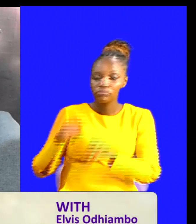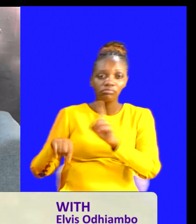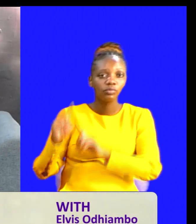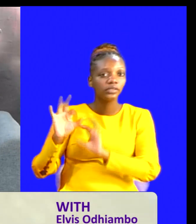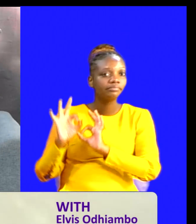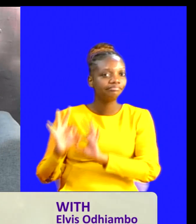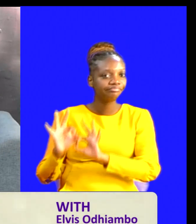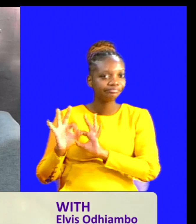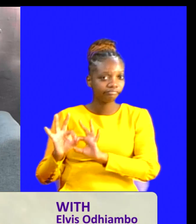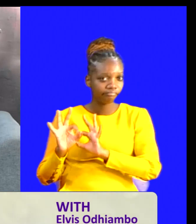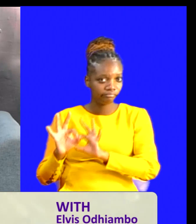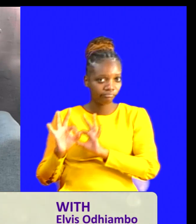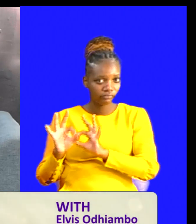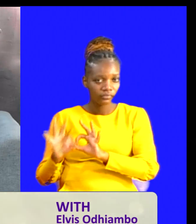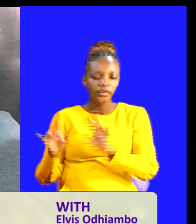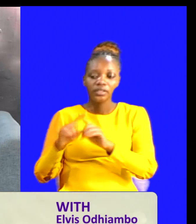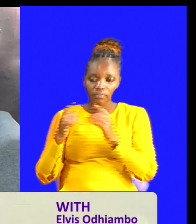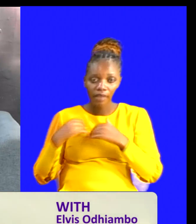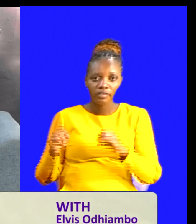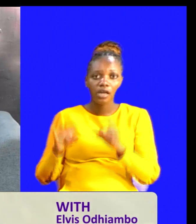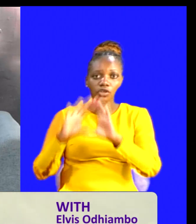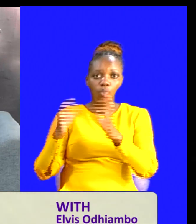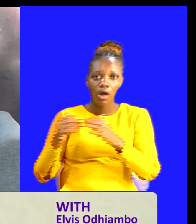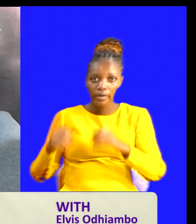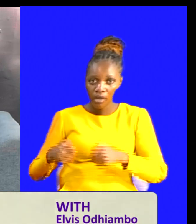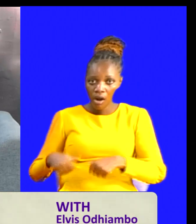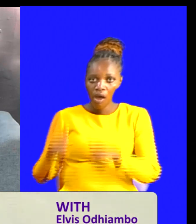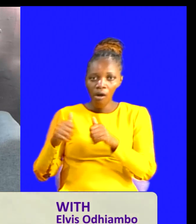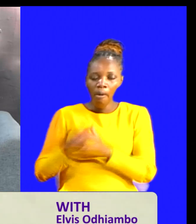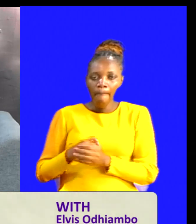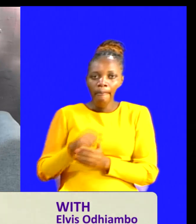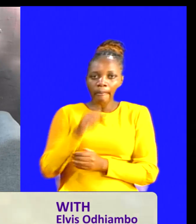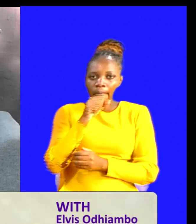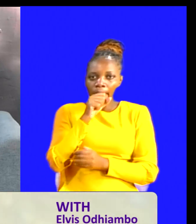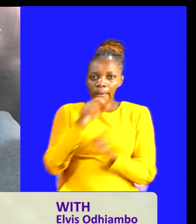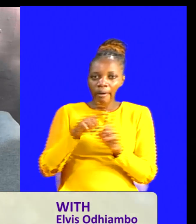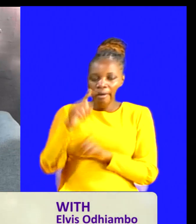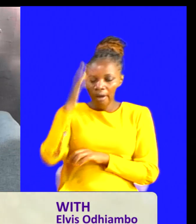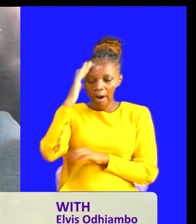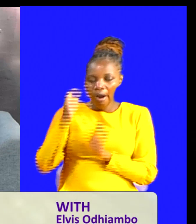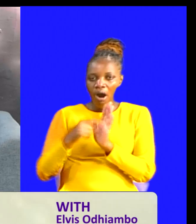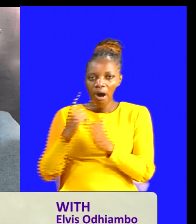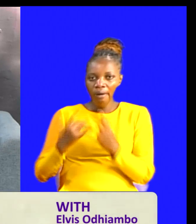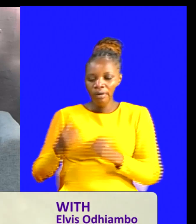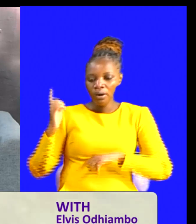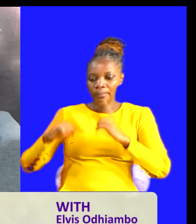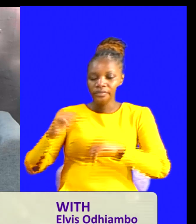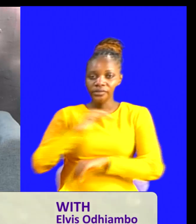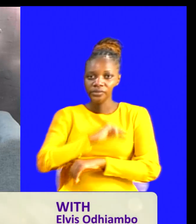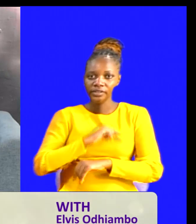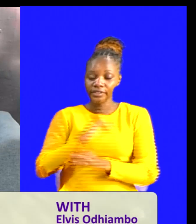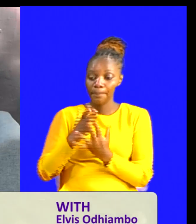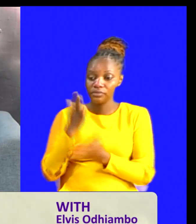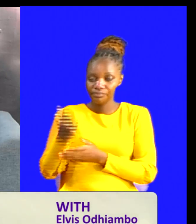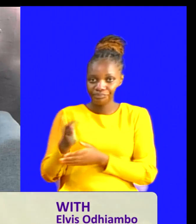creating a new world champion, world record in the women's marathon sector. So, you know, it goes to show you the competitive nature that is there,